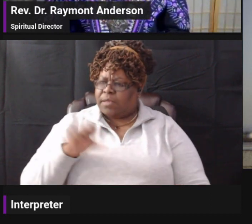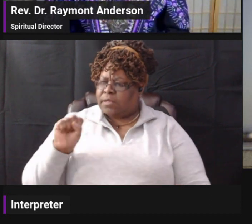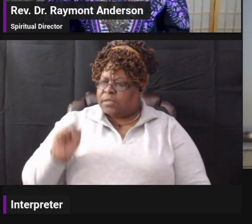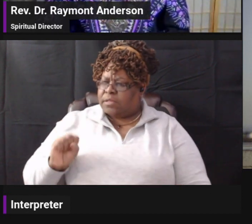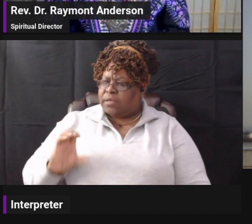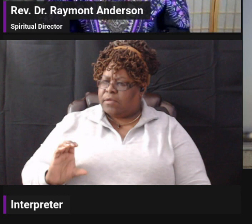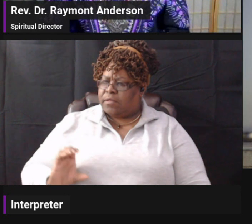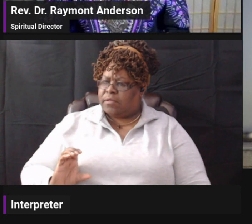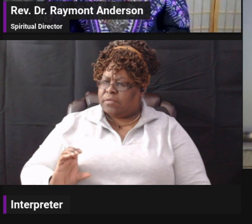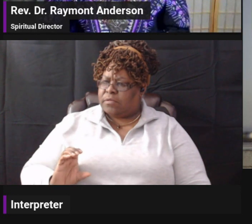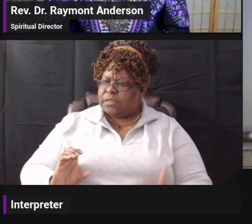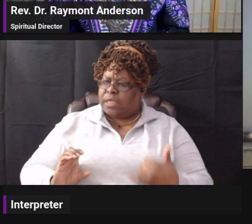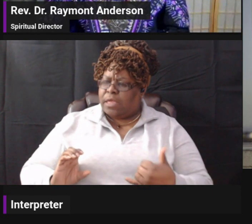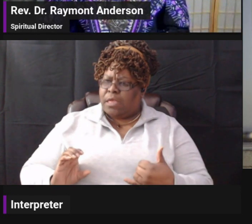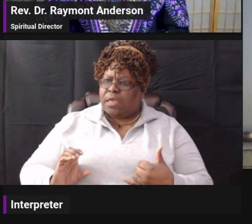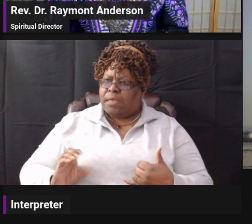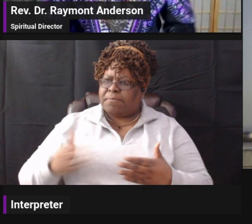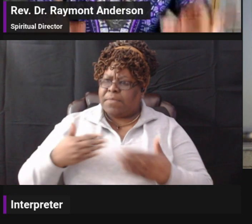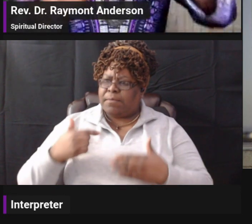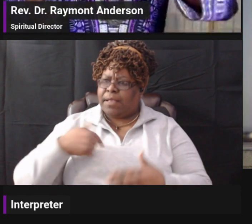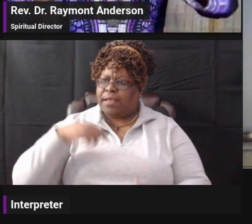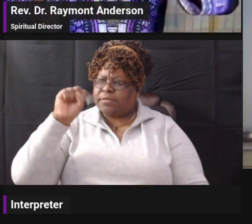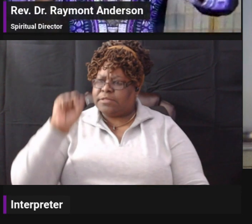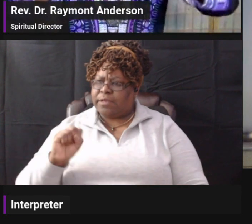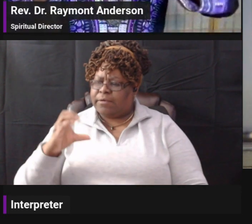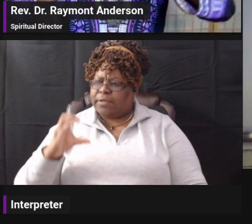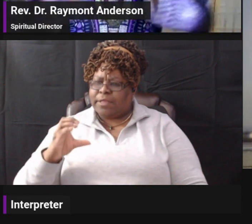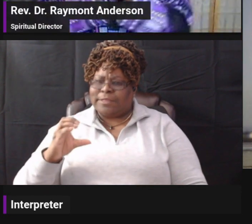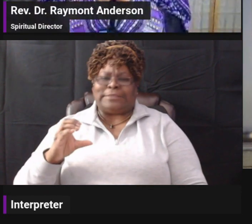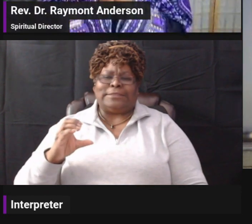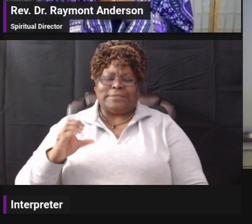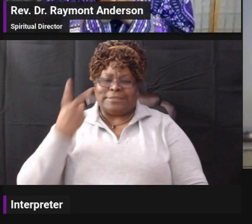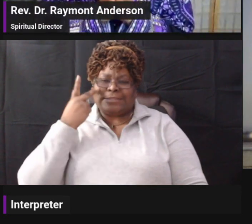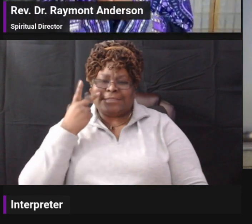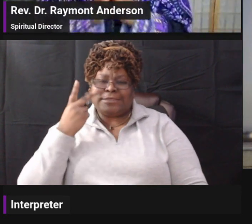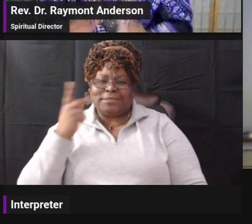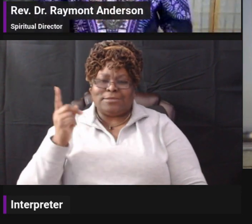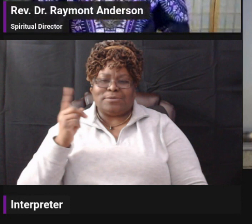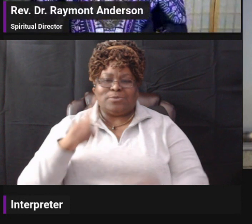now? I might be in South Carolina. Anyhow, see you in March.